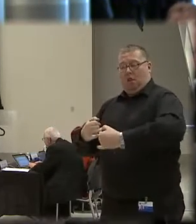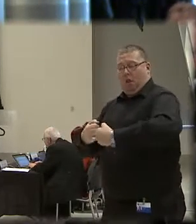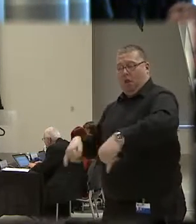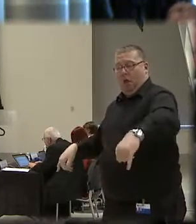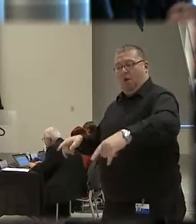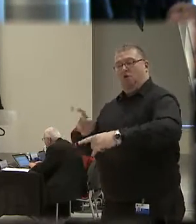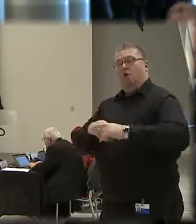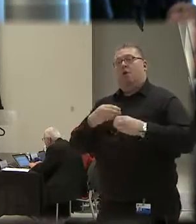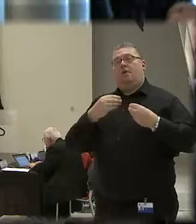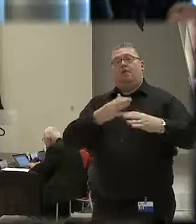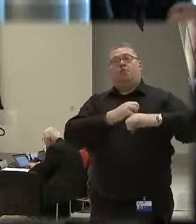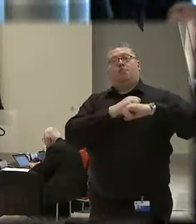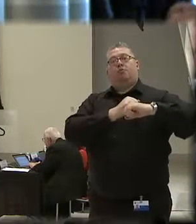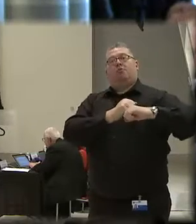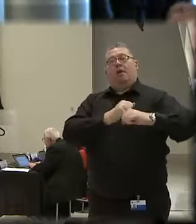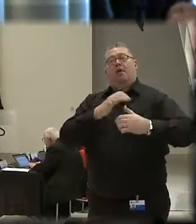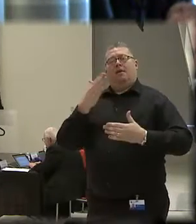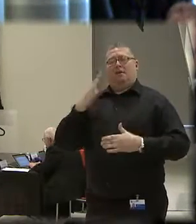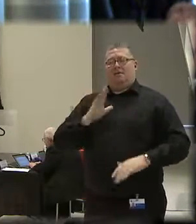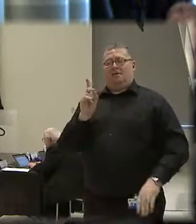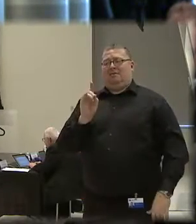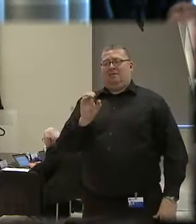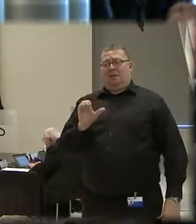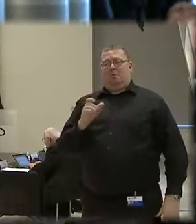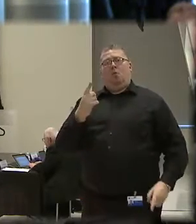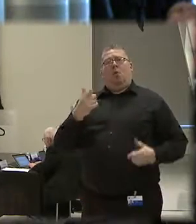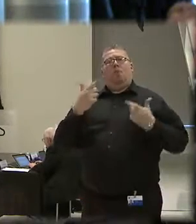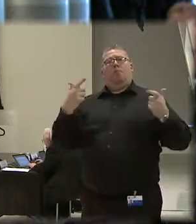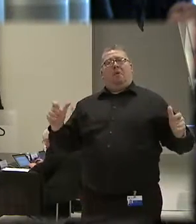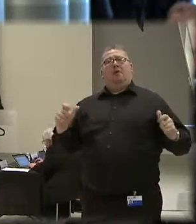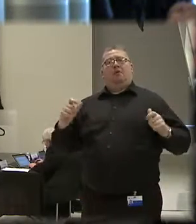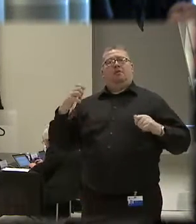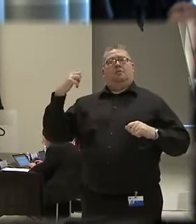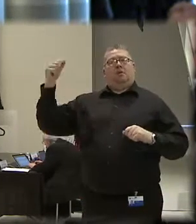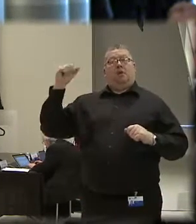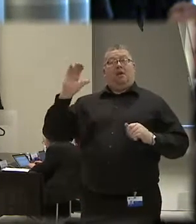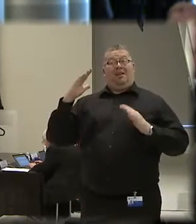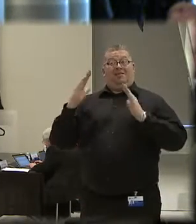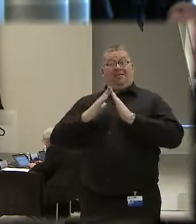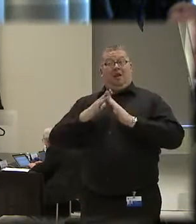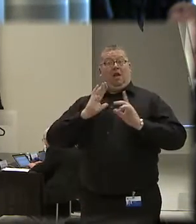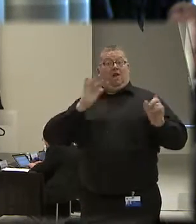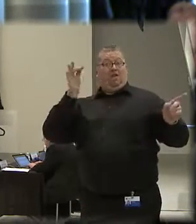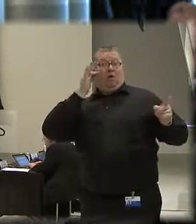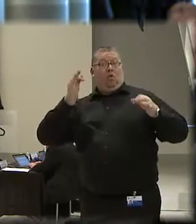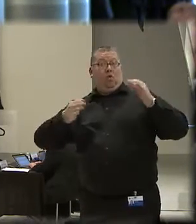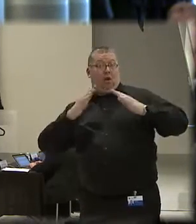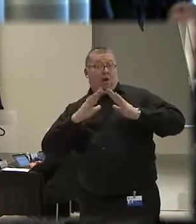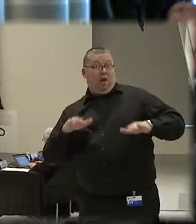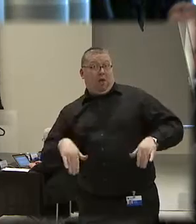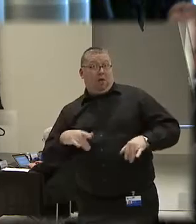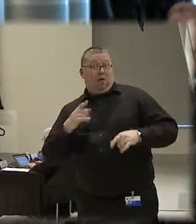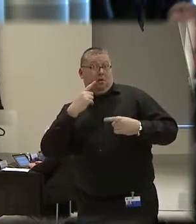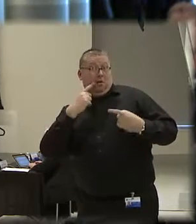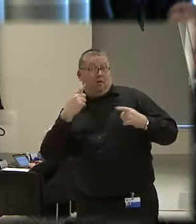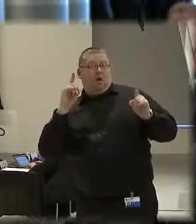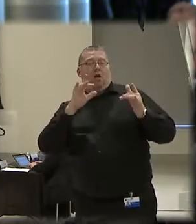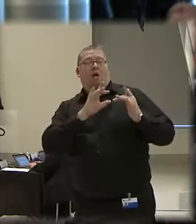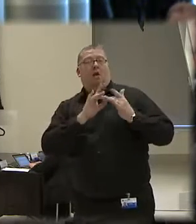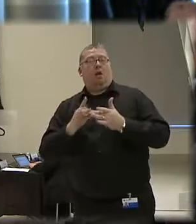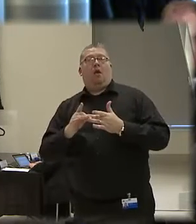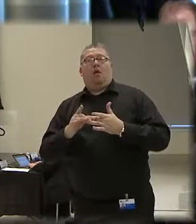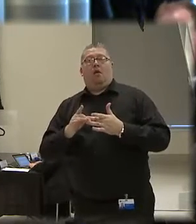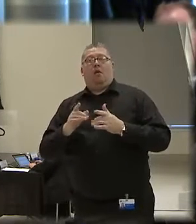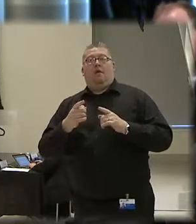In December, there was a mass demonstration that took place downtown at our federal courthouse. It eventually led from the